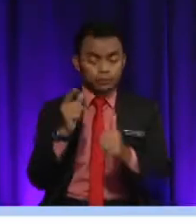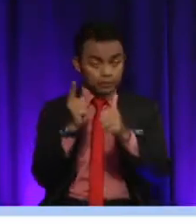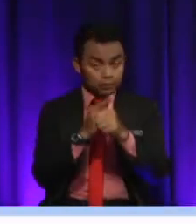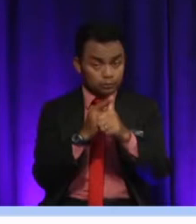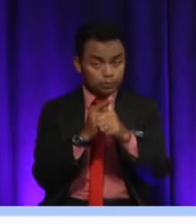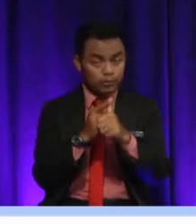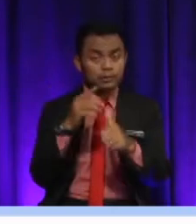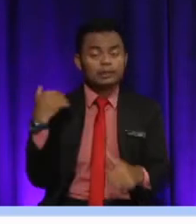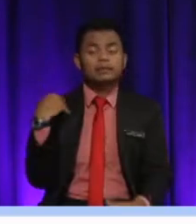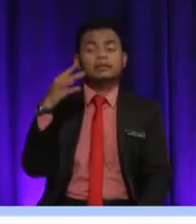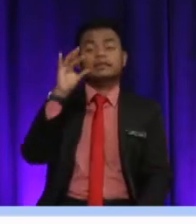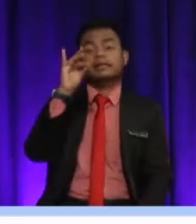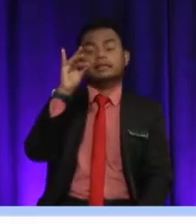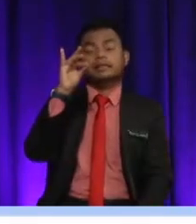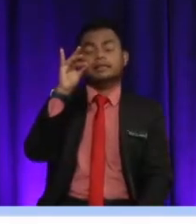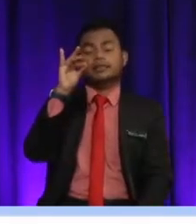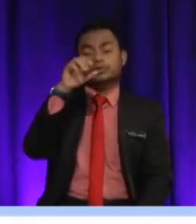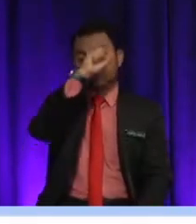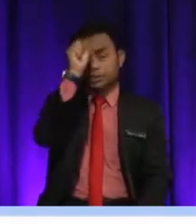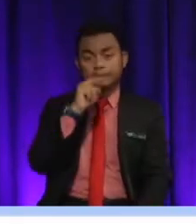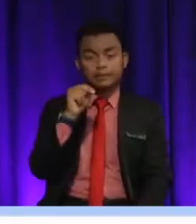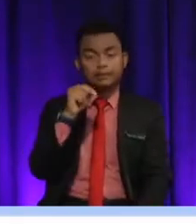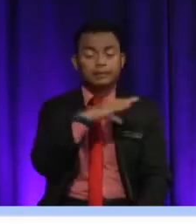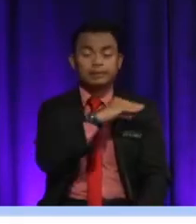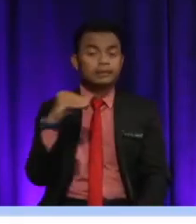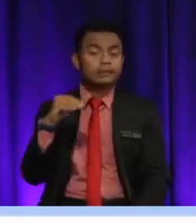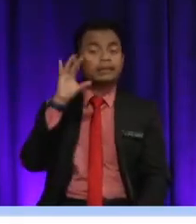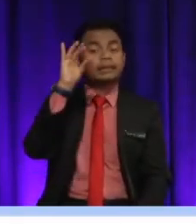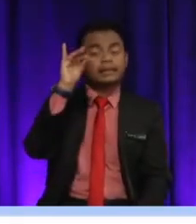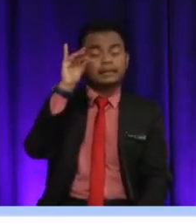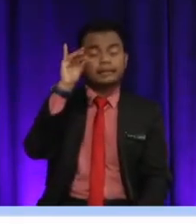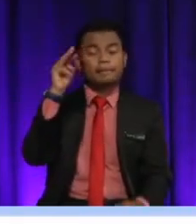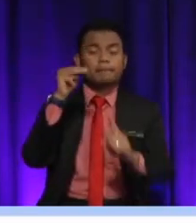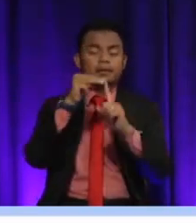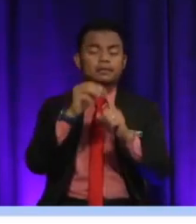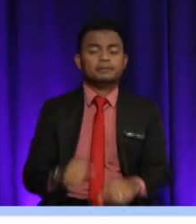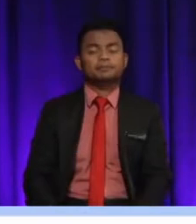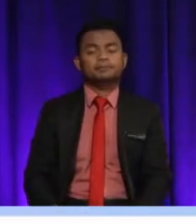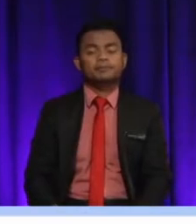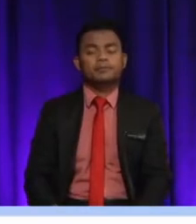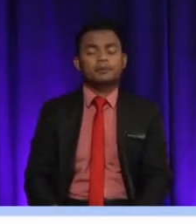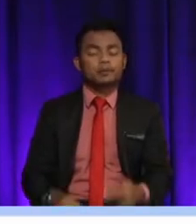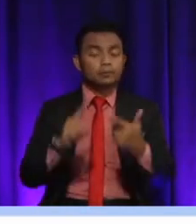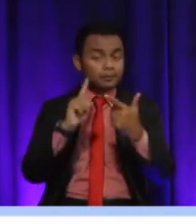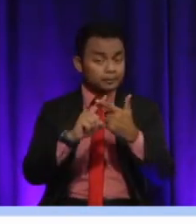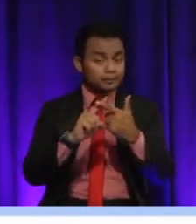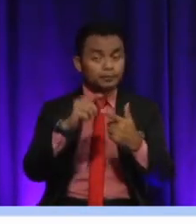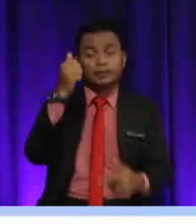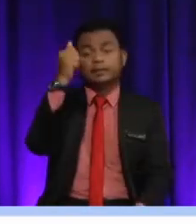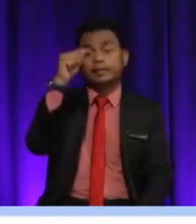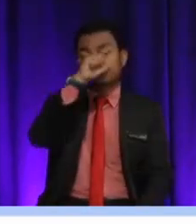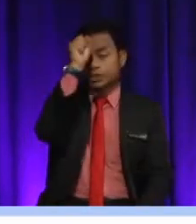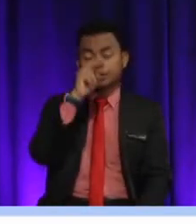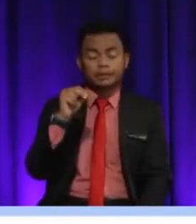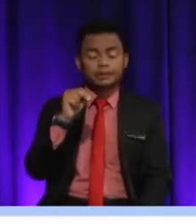carries 8 marks. Next, for part 2, there's a total number of 10 questions and it carries 10 marks.